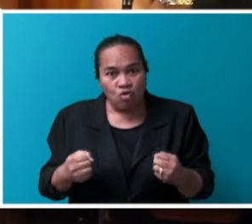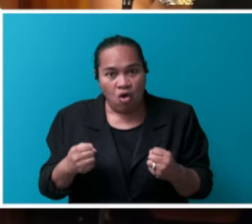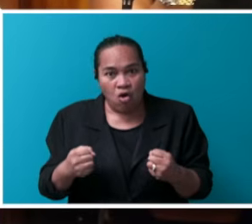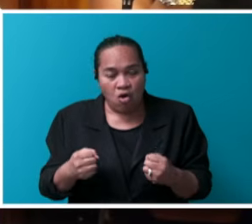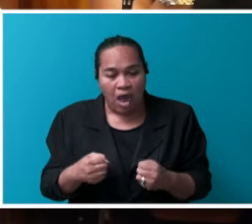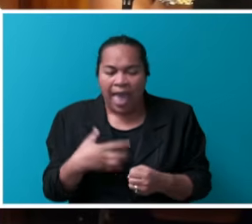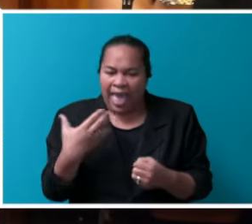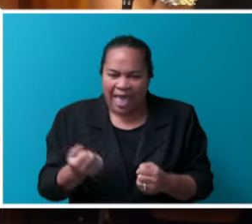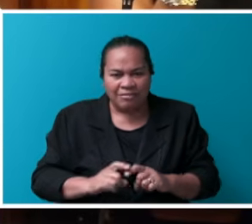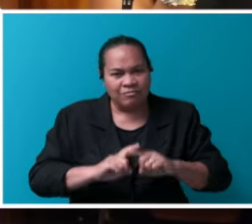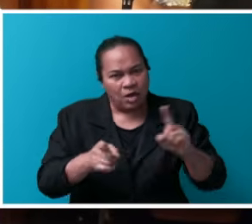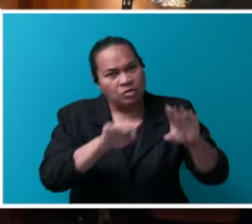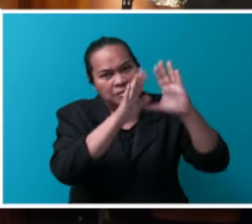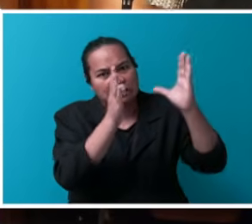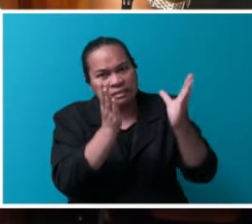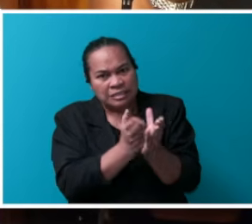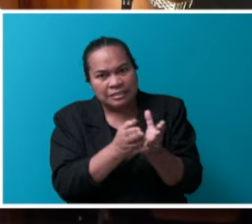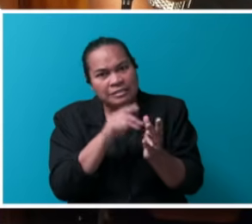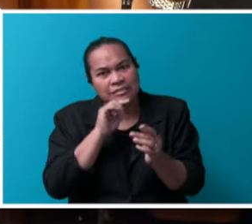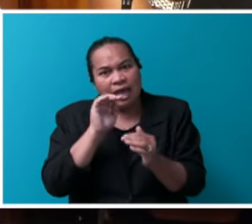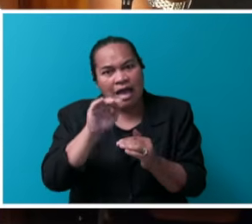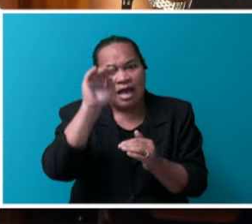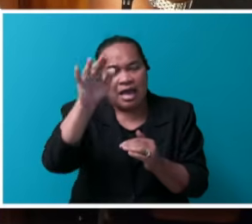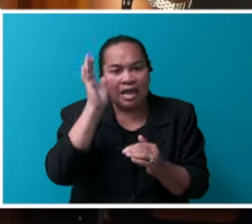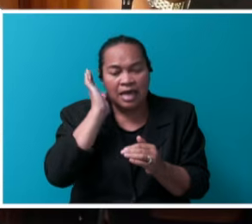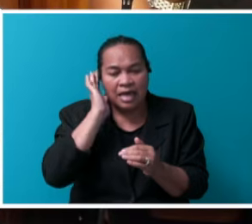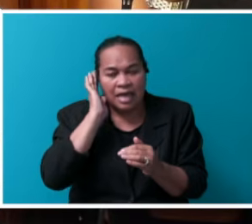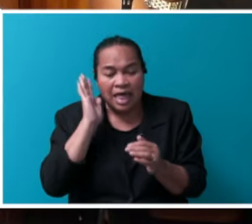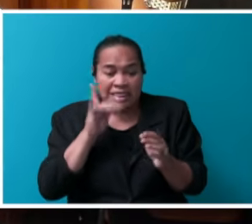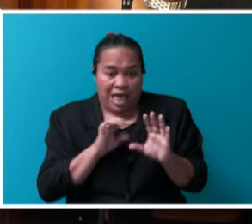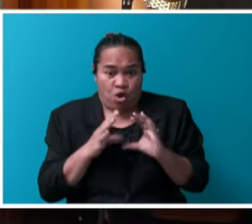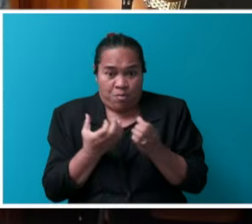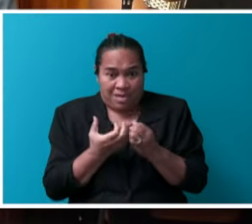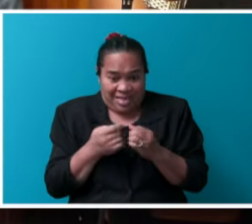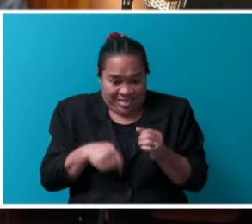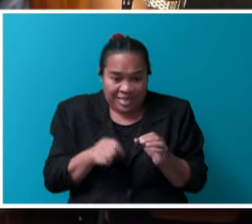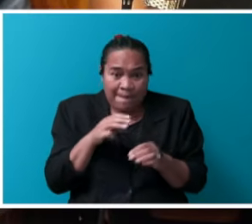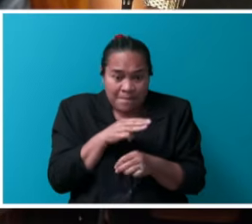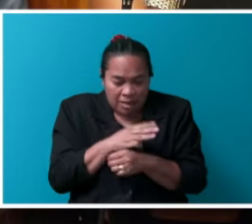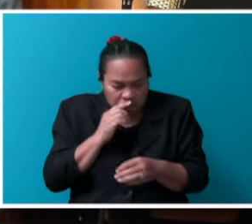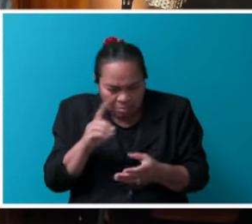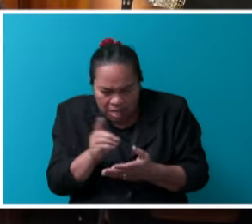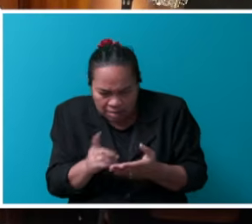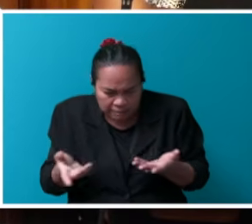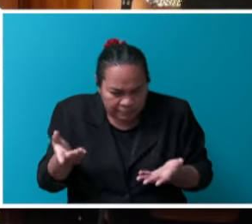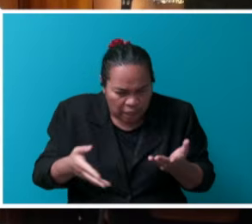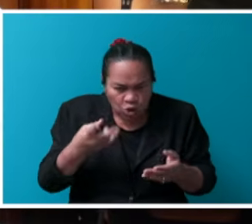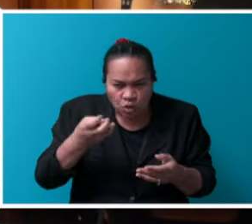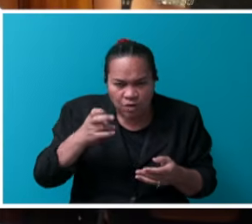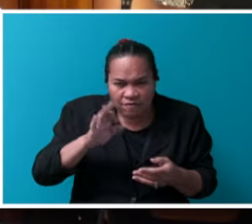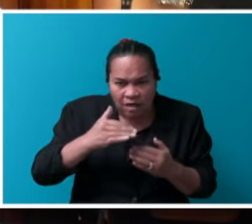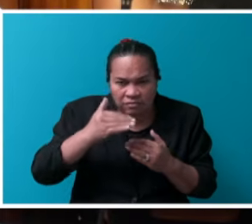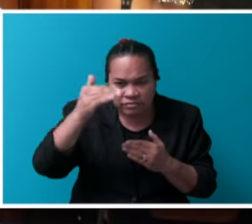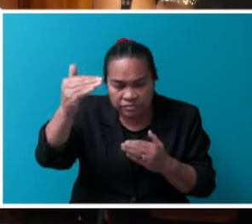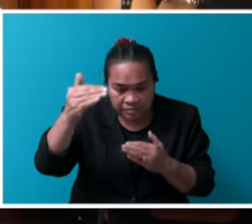are major global headwinds ahead. The Macroeconomic Committee earlier this month revised the 2025 growth forecast slightly downward